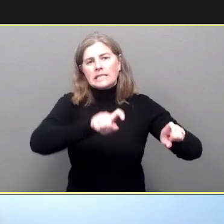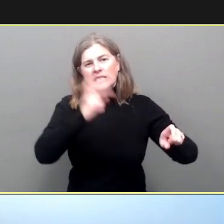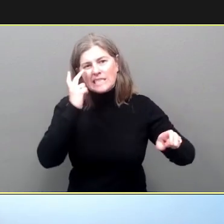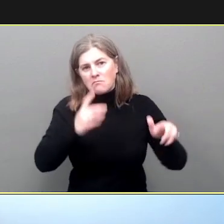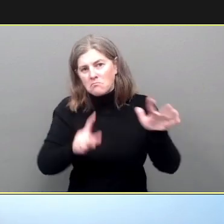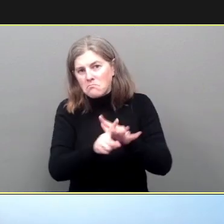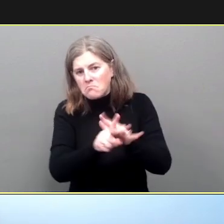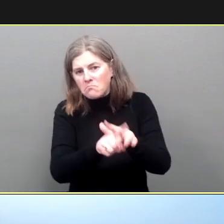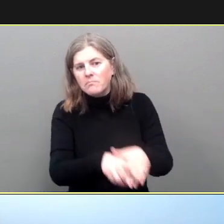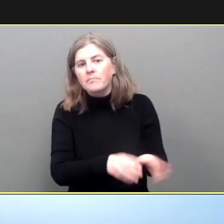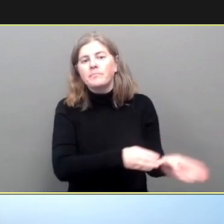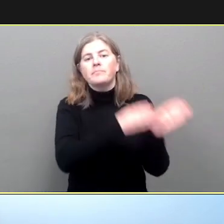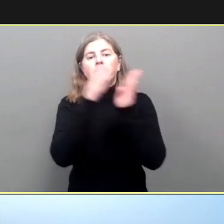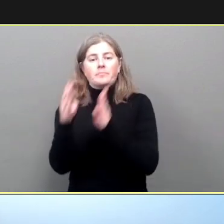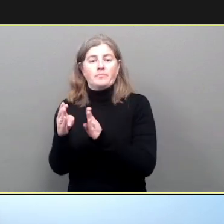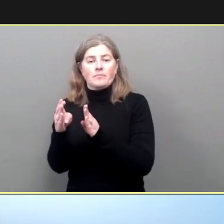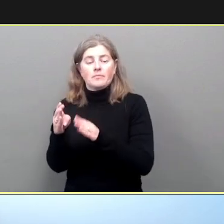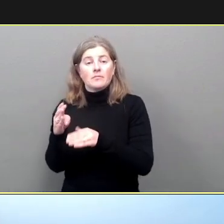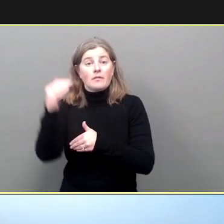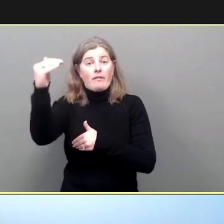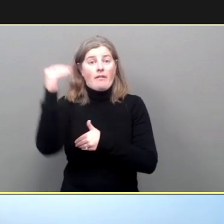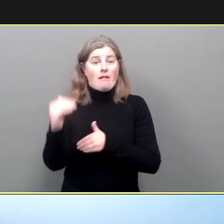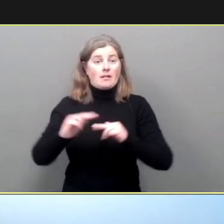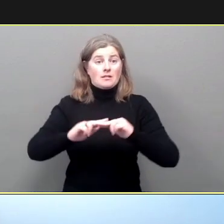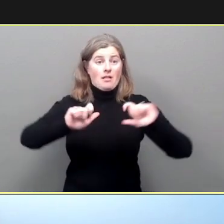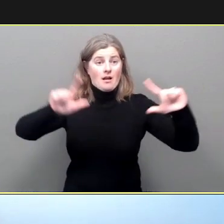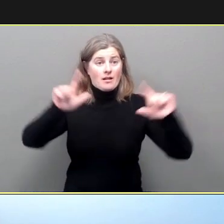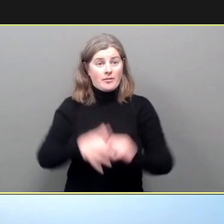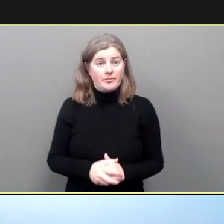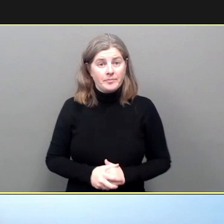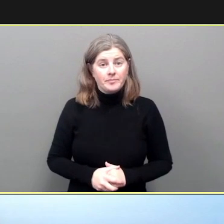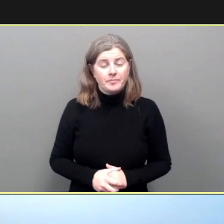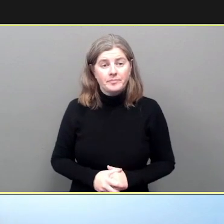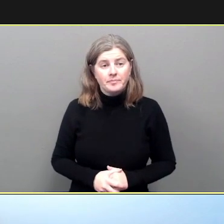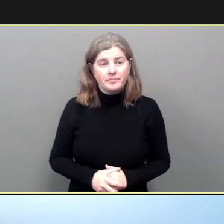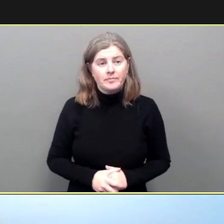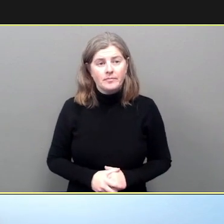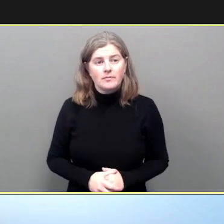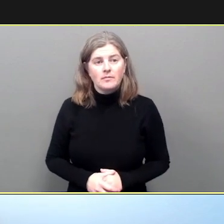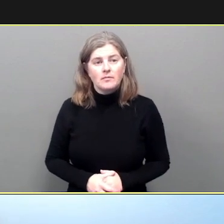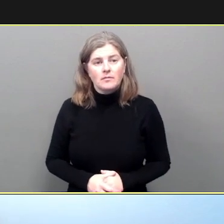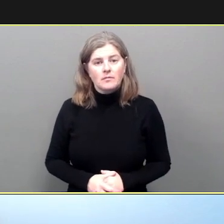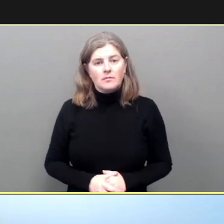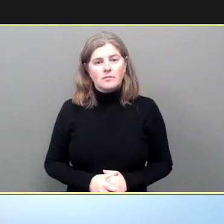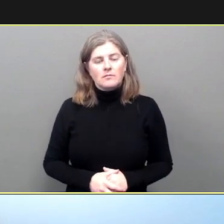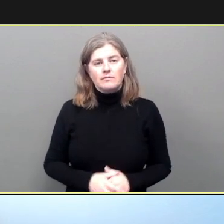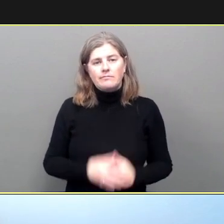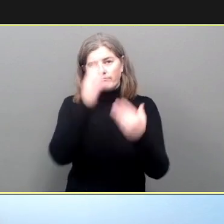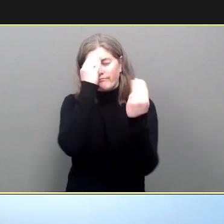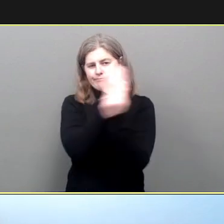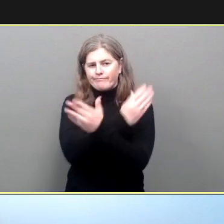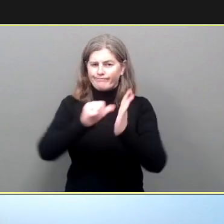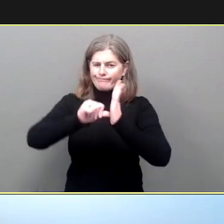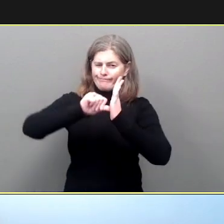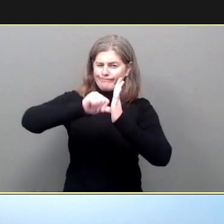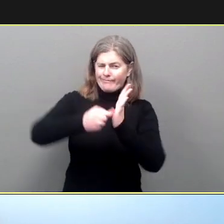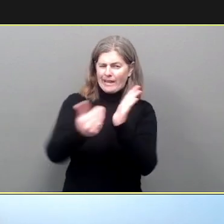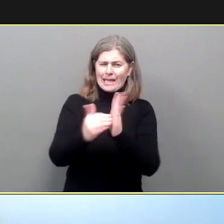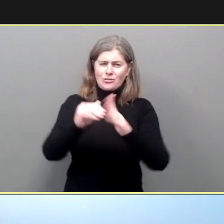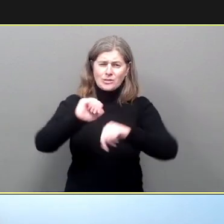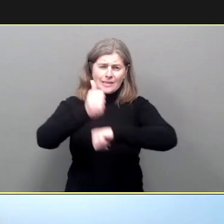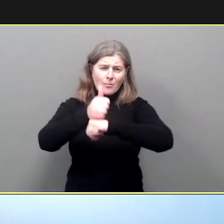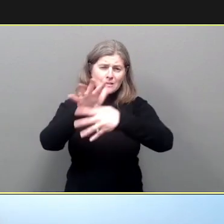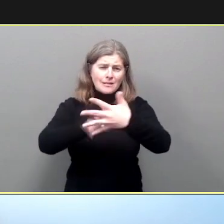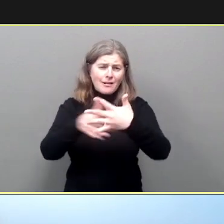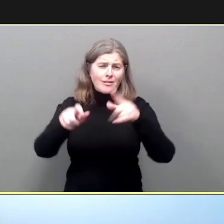And then next slide. And then we wanted to just re-emphasize scheduling a test